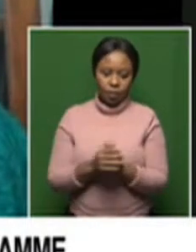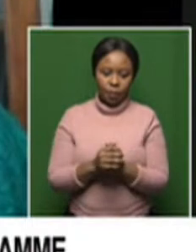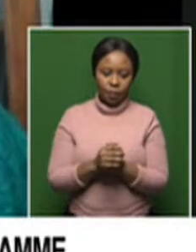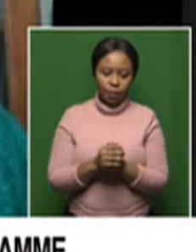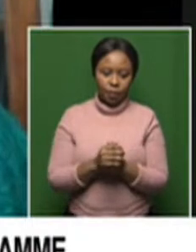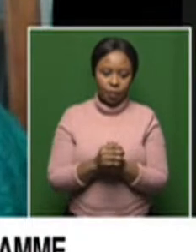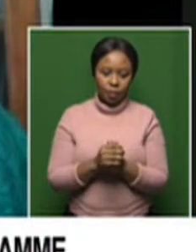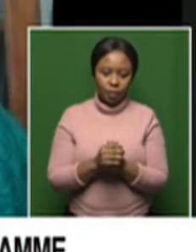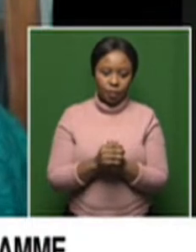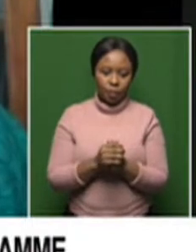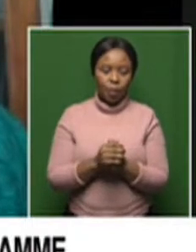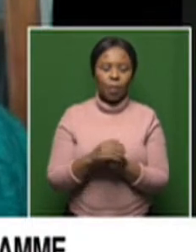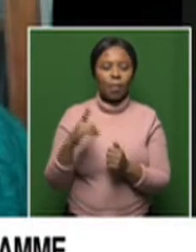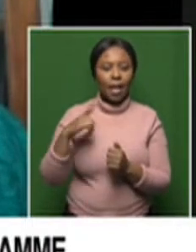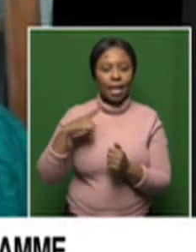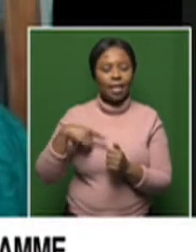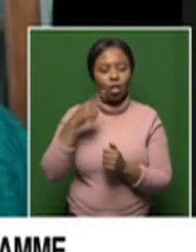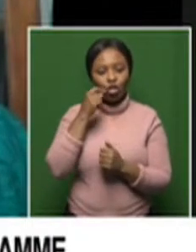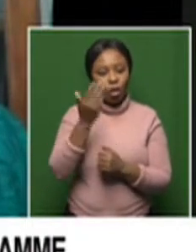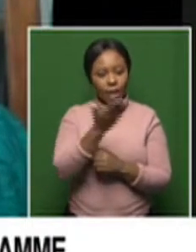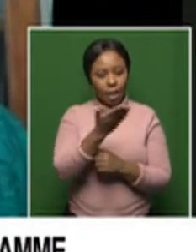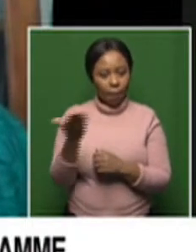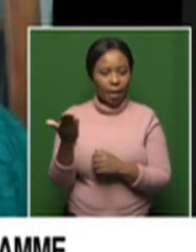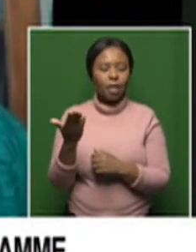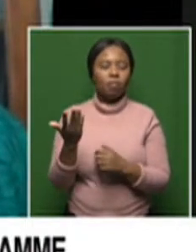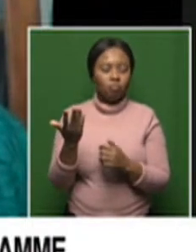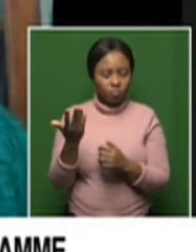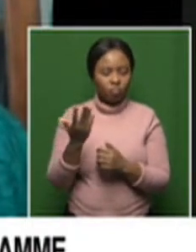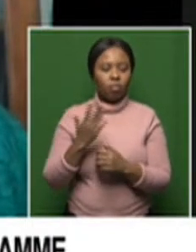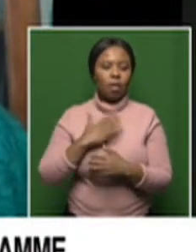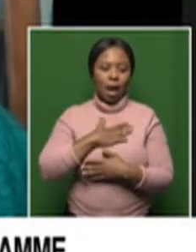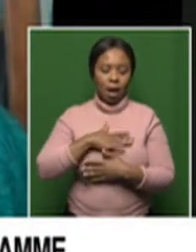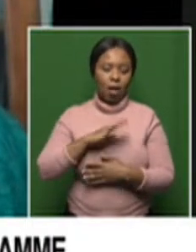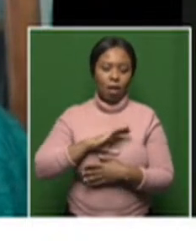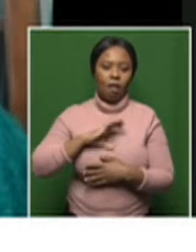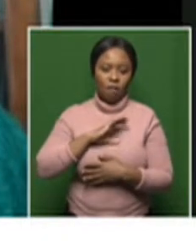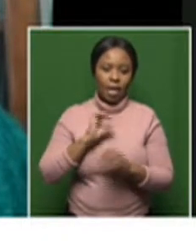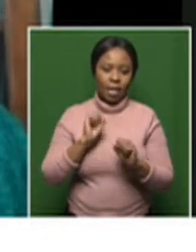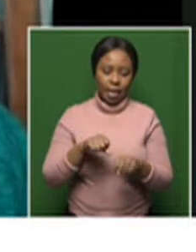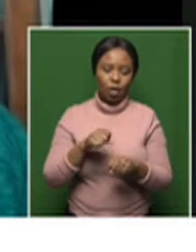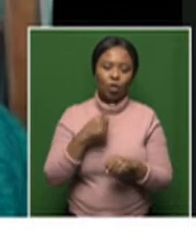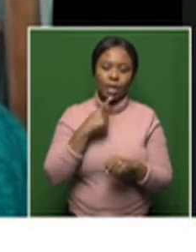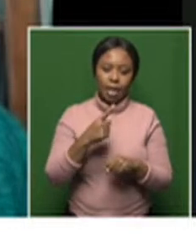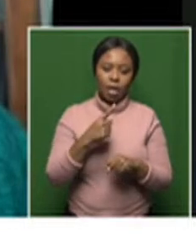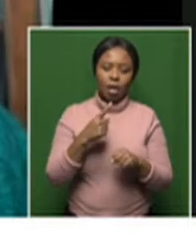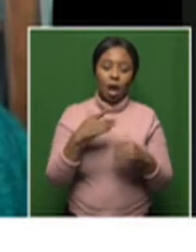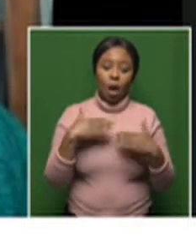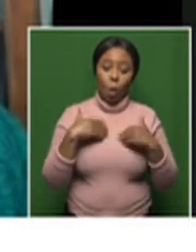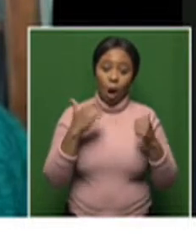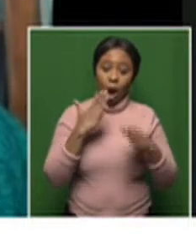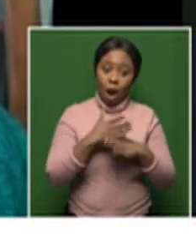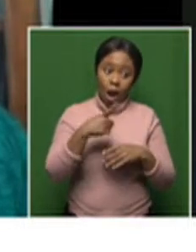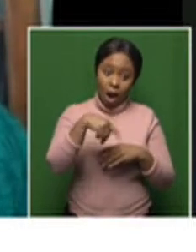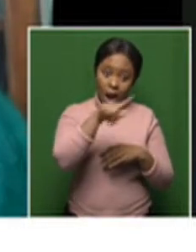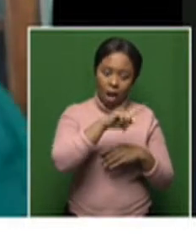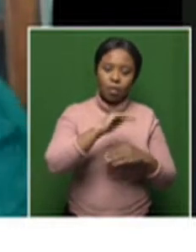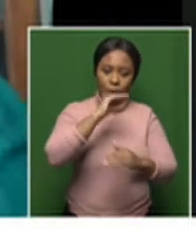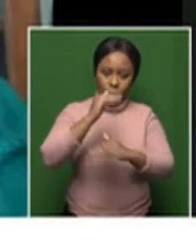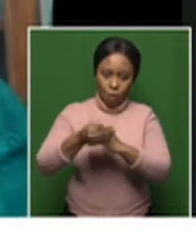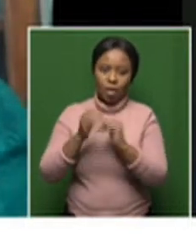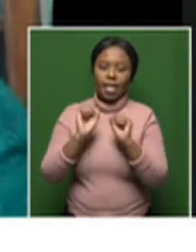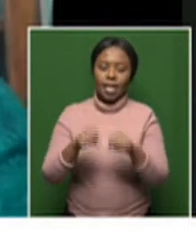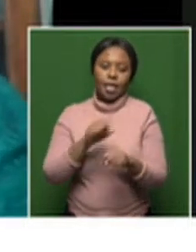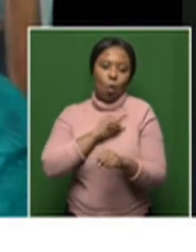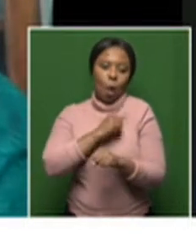Ladies and gentlemen, it brings me comfort, therefore, to know that our healthcare workers are protected. The vast majority have been